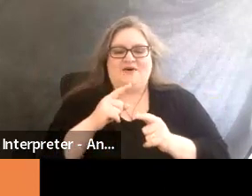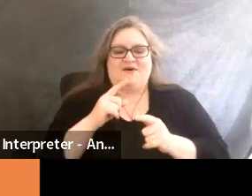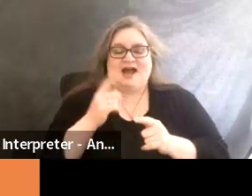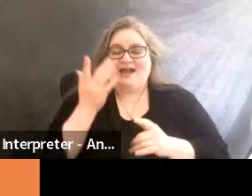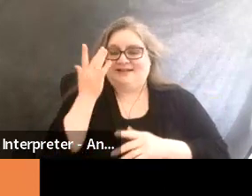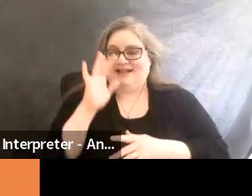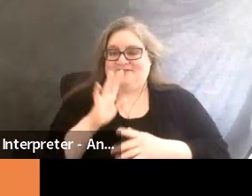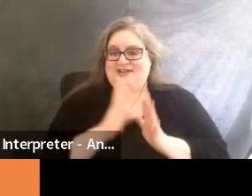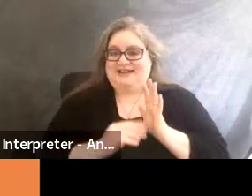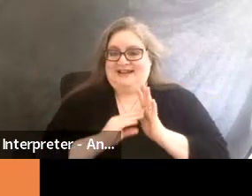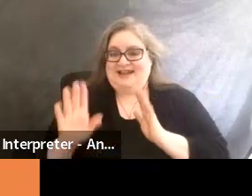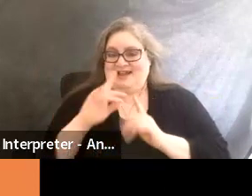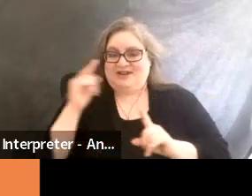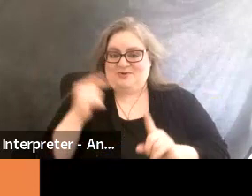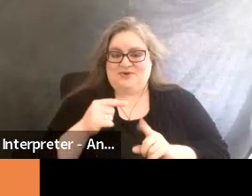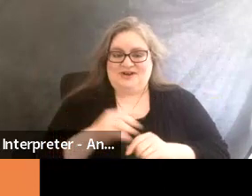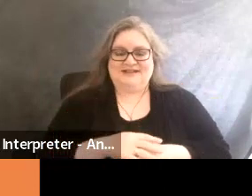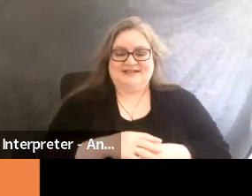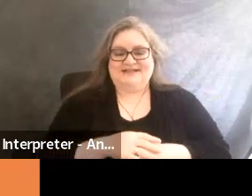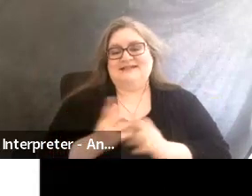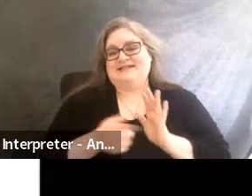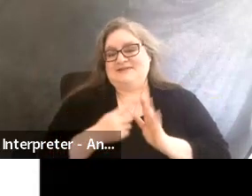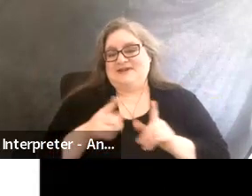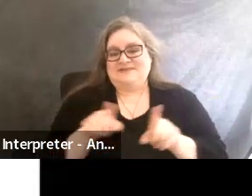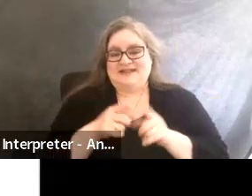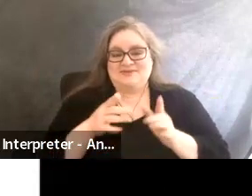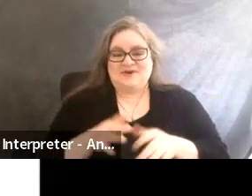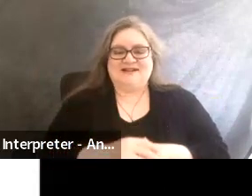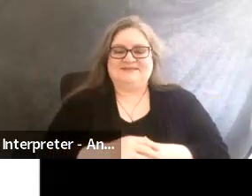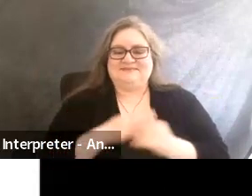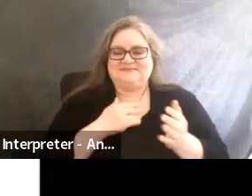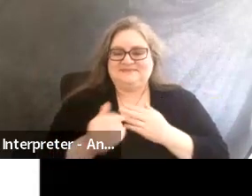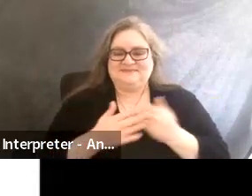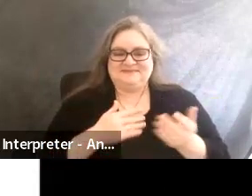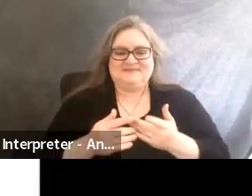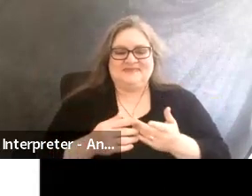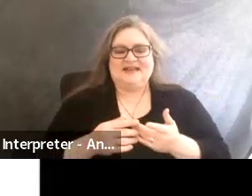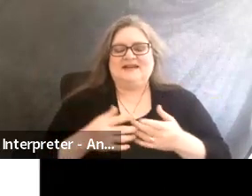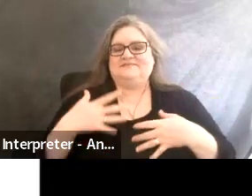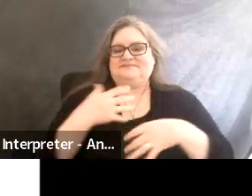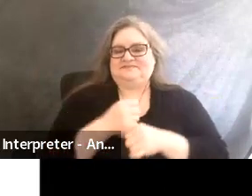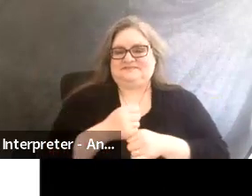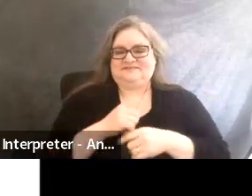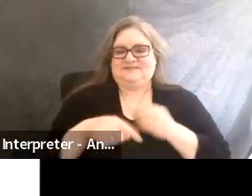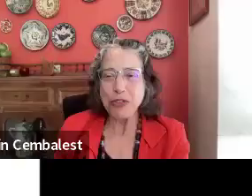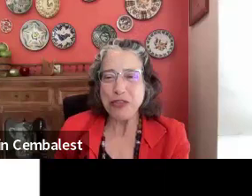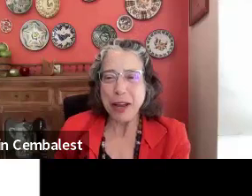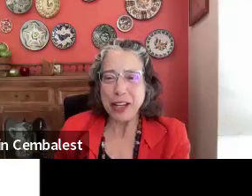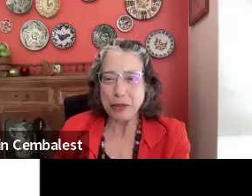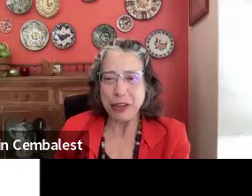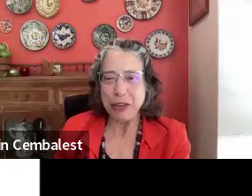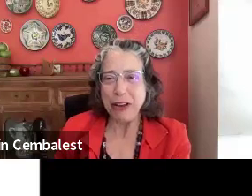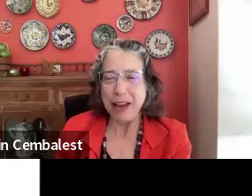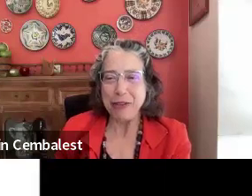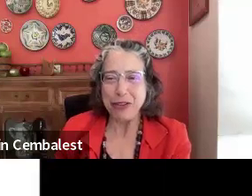in another way, or sometimes the same way. Anyway, just a bit about me. For most of